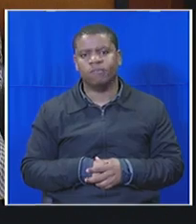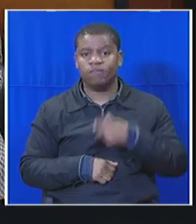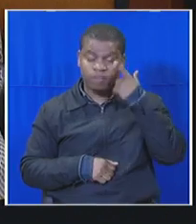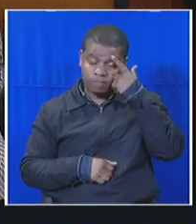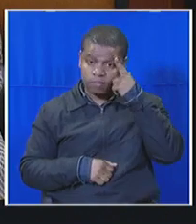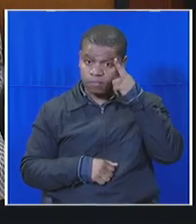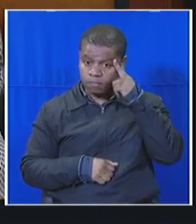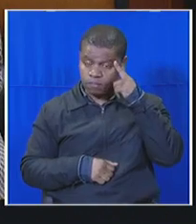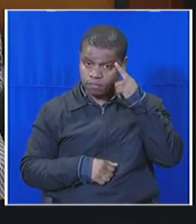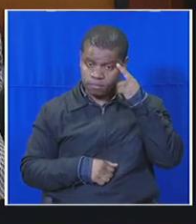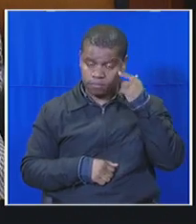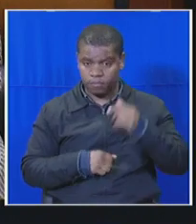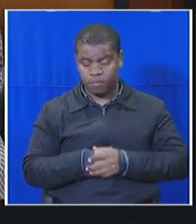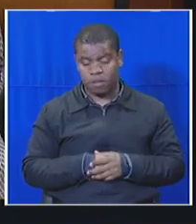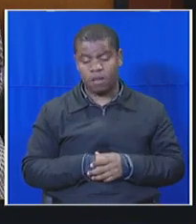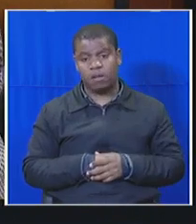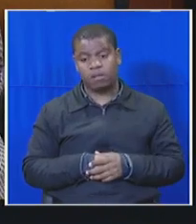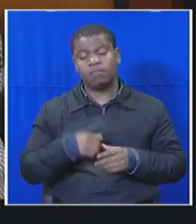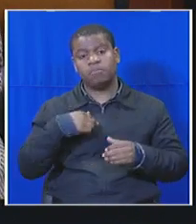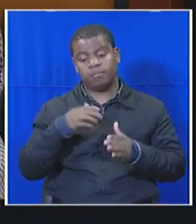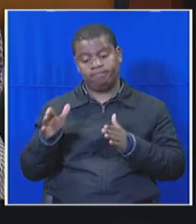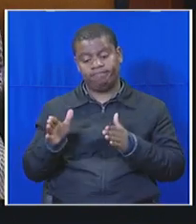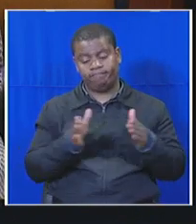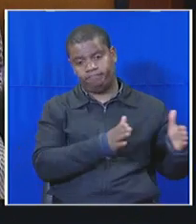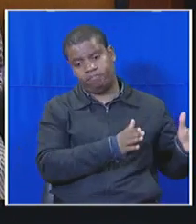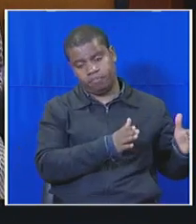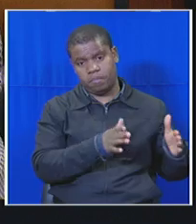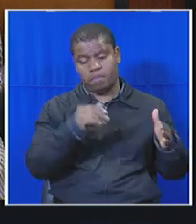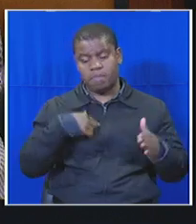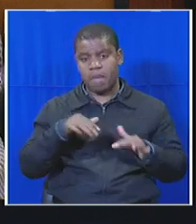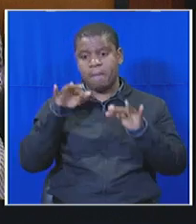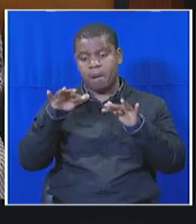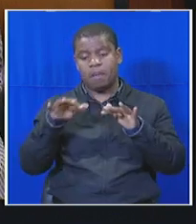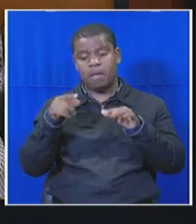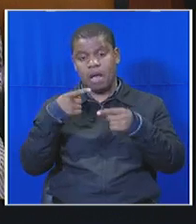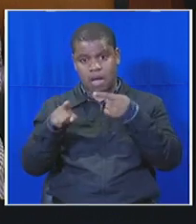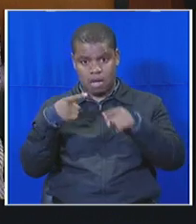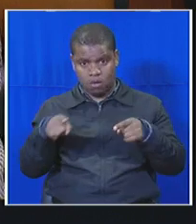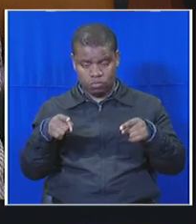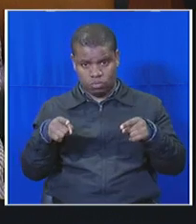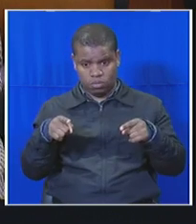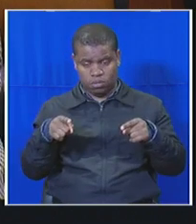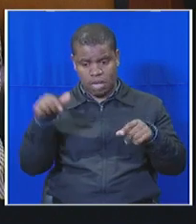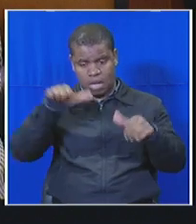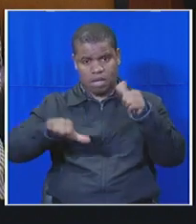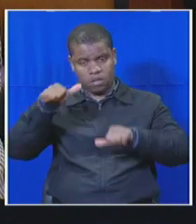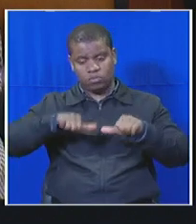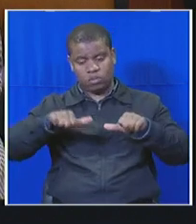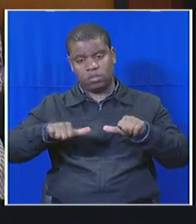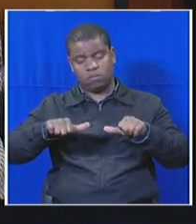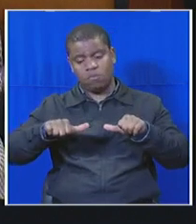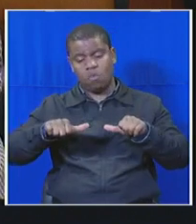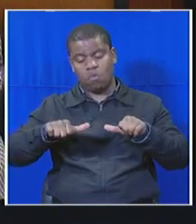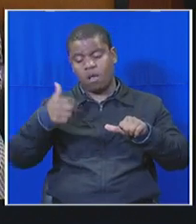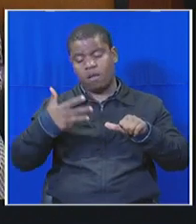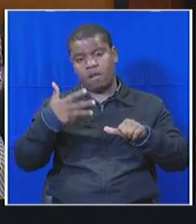Now I say, are there any objections to the report on public accounts, on Committee on Public Accounts, on 9th